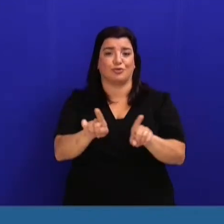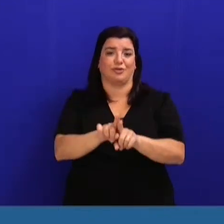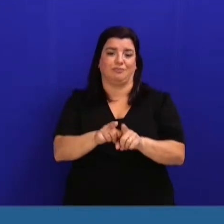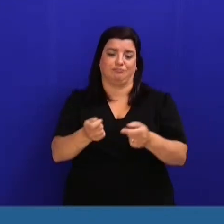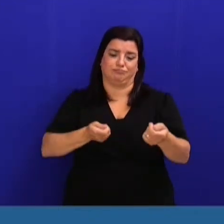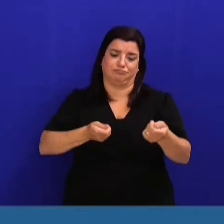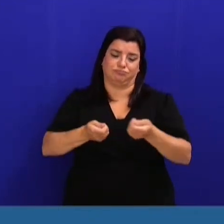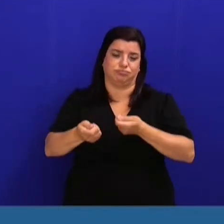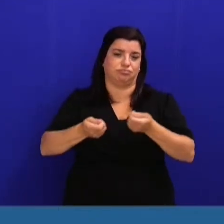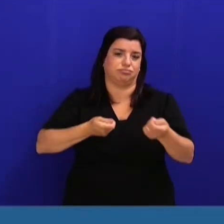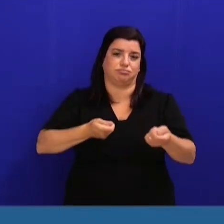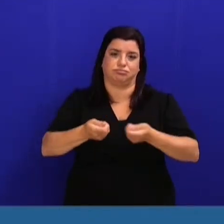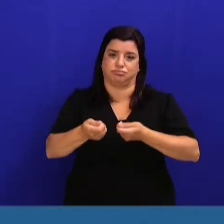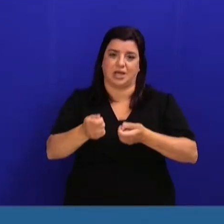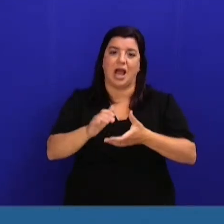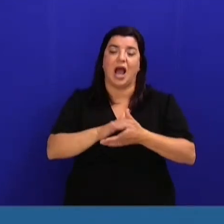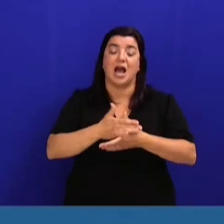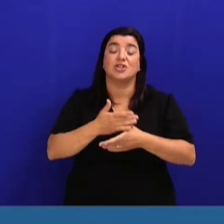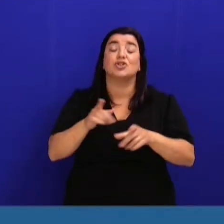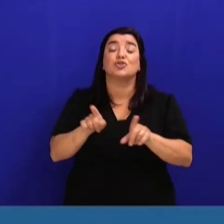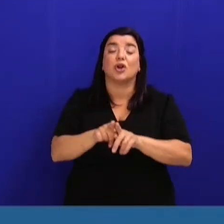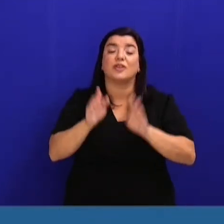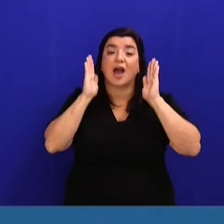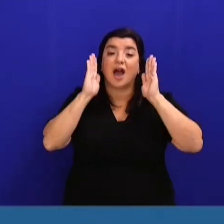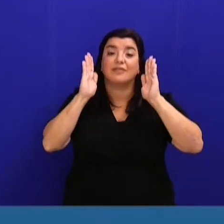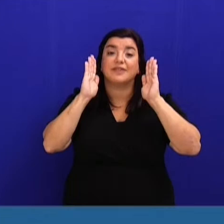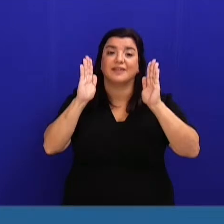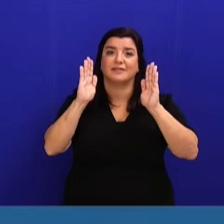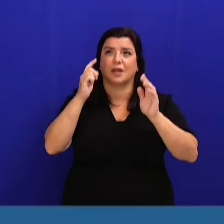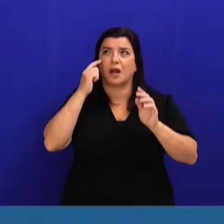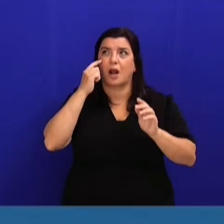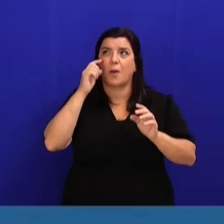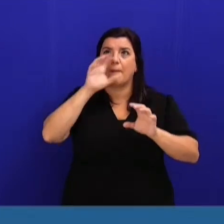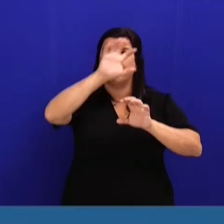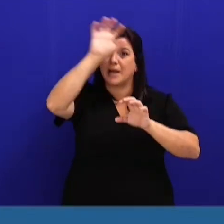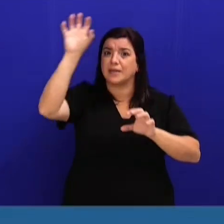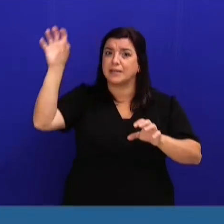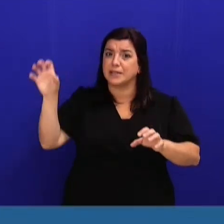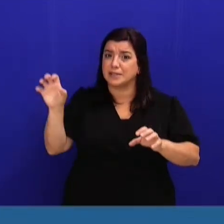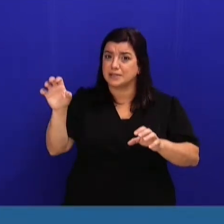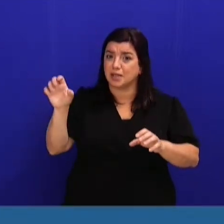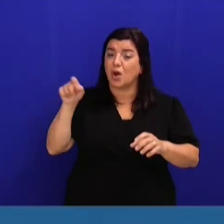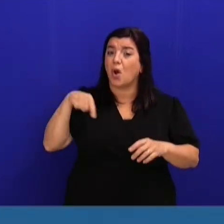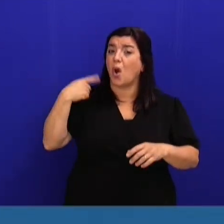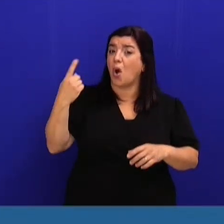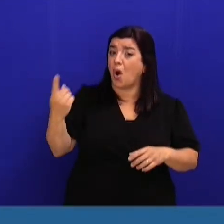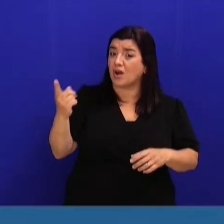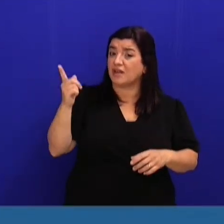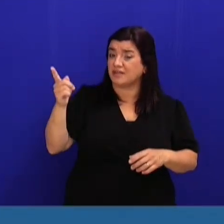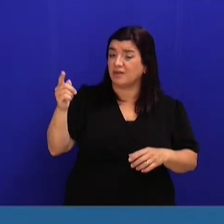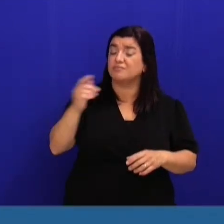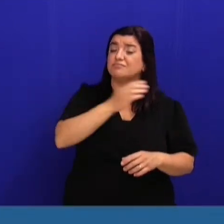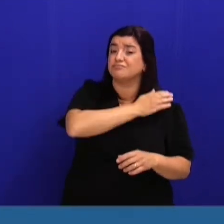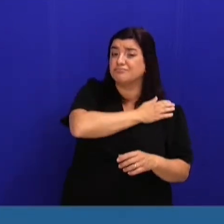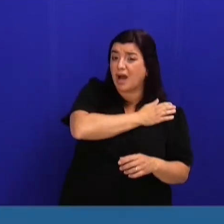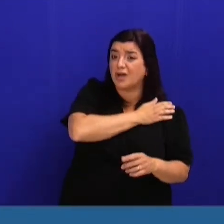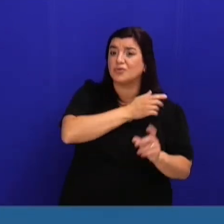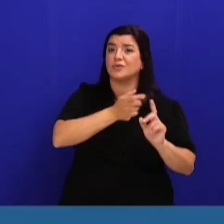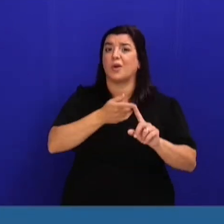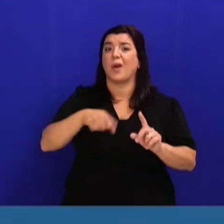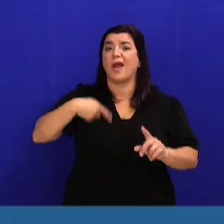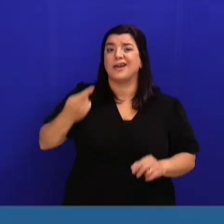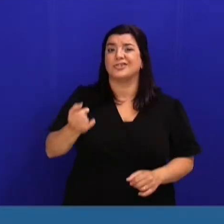ħafna għaliex rridu noqogħdu attenti nitalmu minn x'qed jiġri minn ċertu pajjiżi oħrajn barra minn Malta u allura aħna rridu noqogħdu kawti kemm